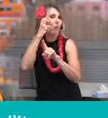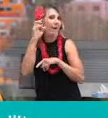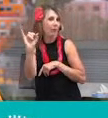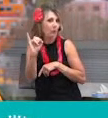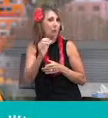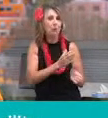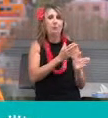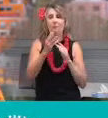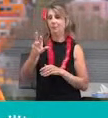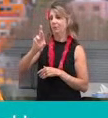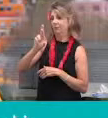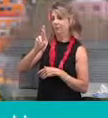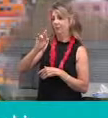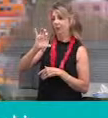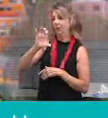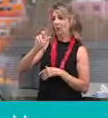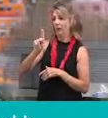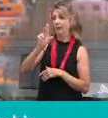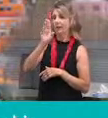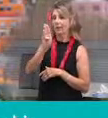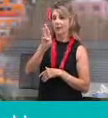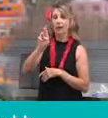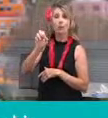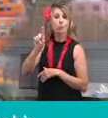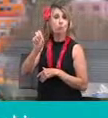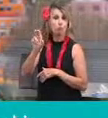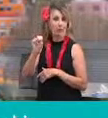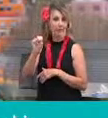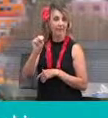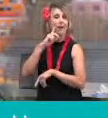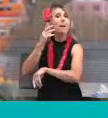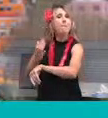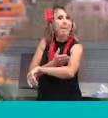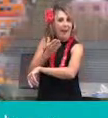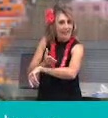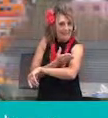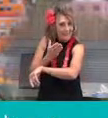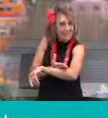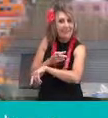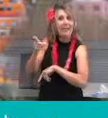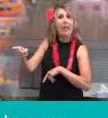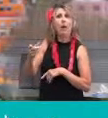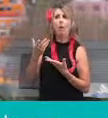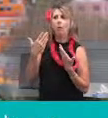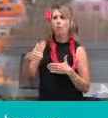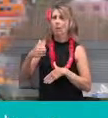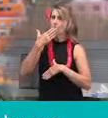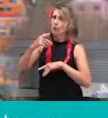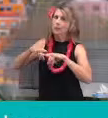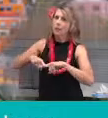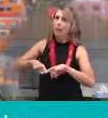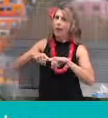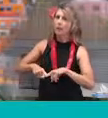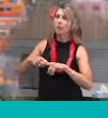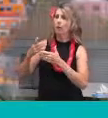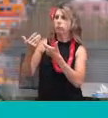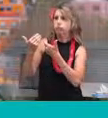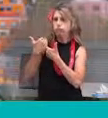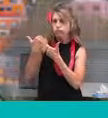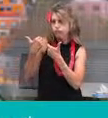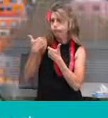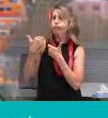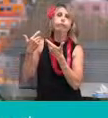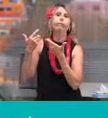Rick Breton, Maintenance for Facility Services. Rick is reliable. He enjoys his work and the people he works with. He is known by